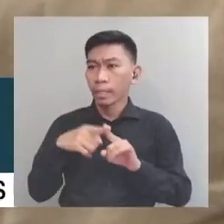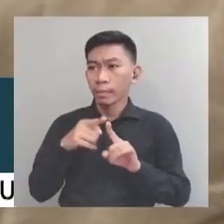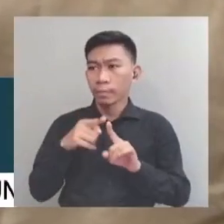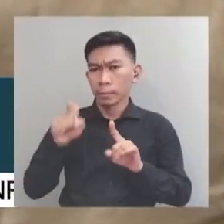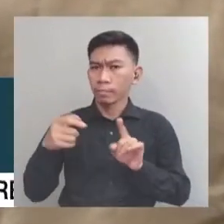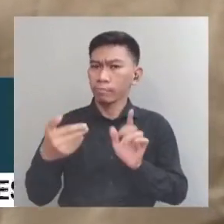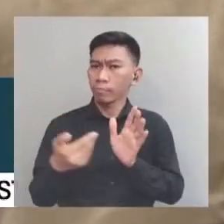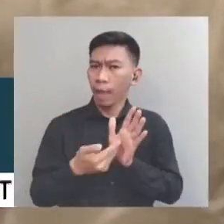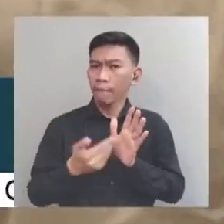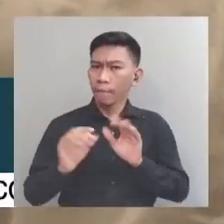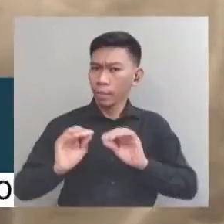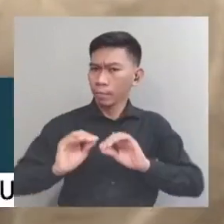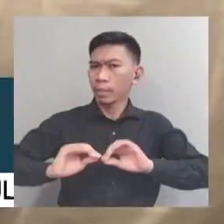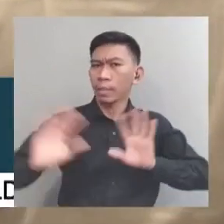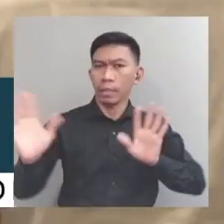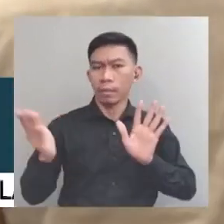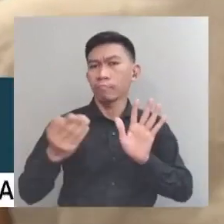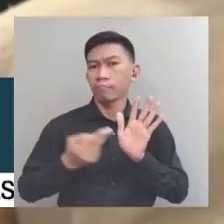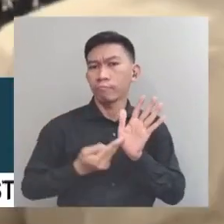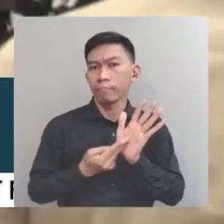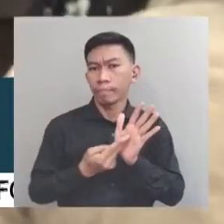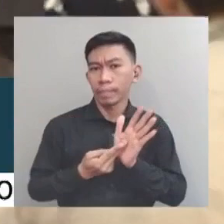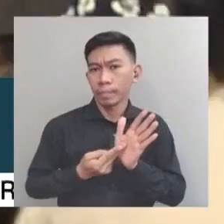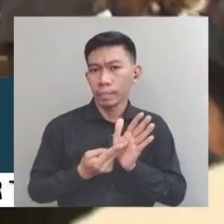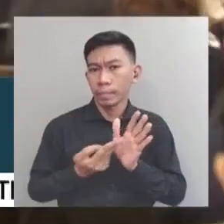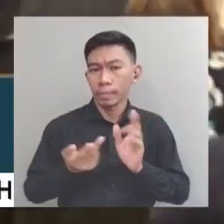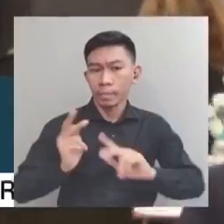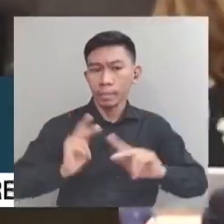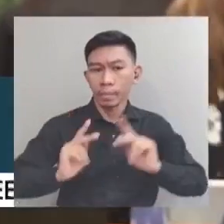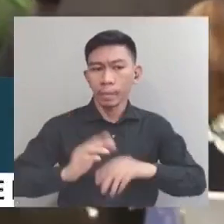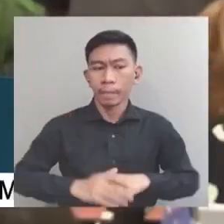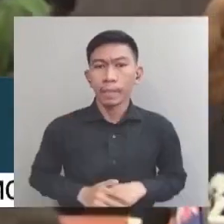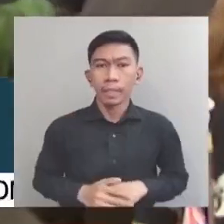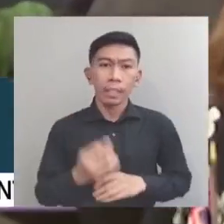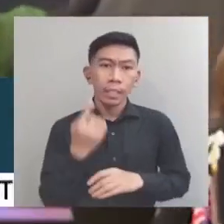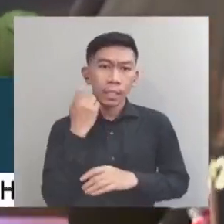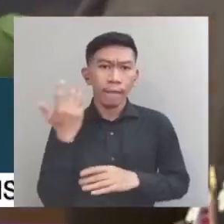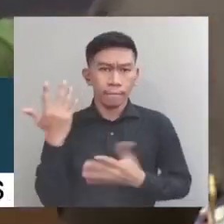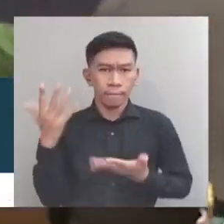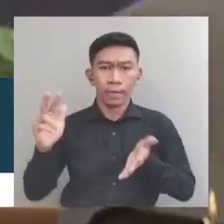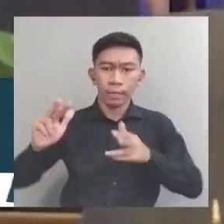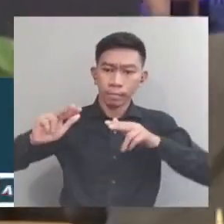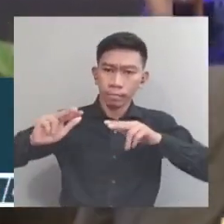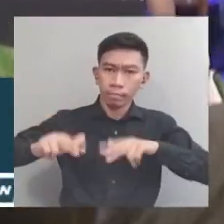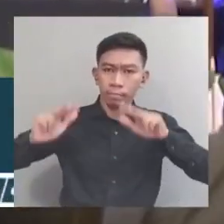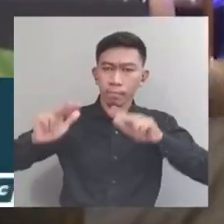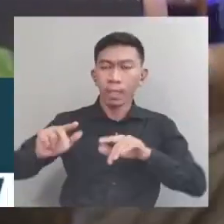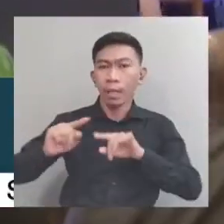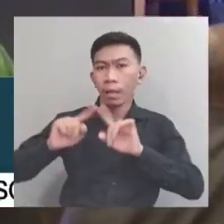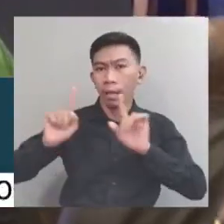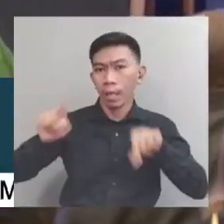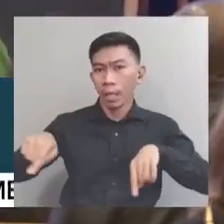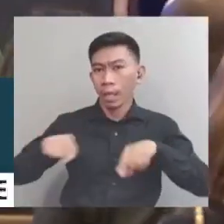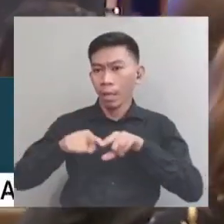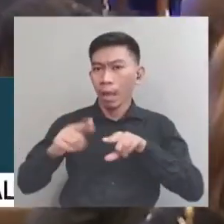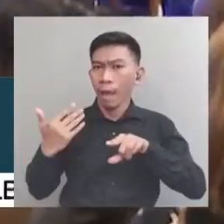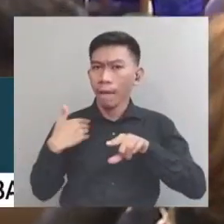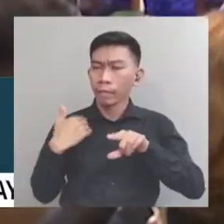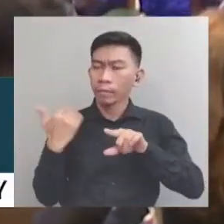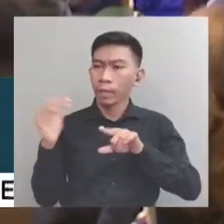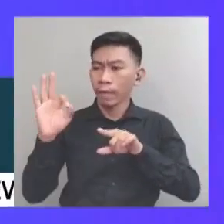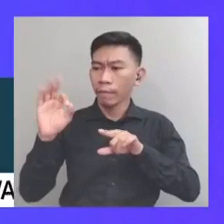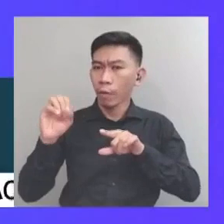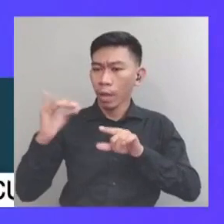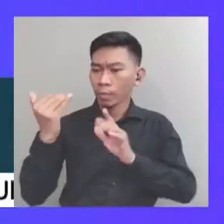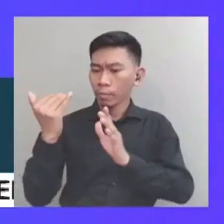in March 2023, the president signed an executive order that included more exceptions from the FOI policy, including school